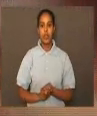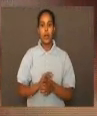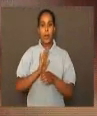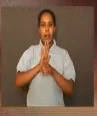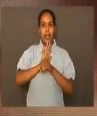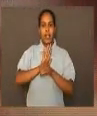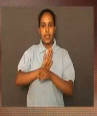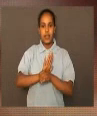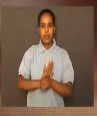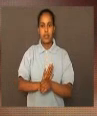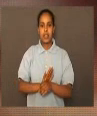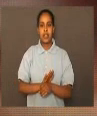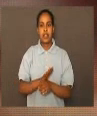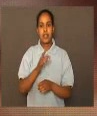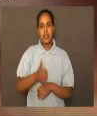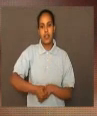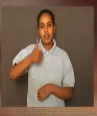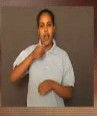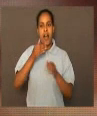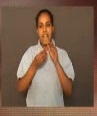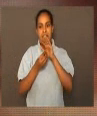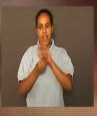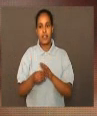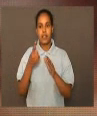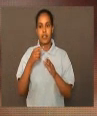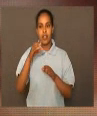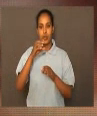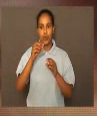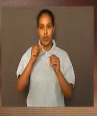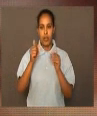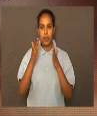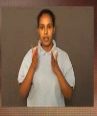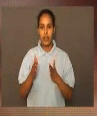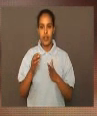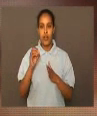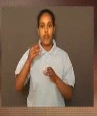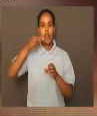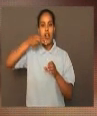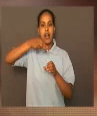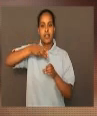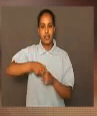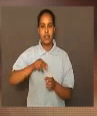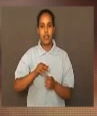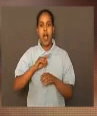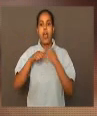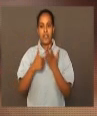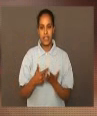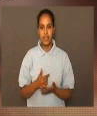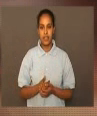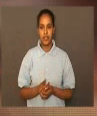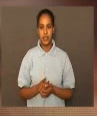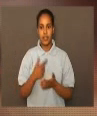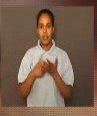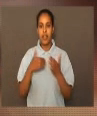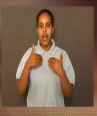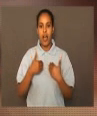Pressure significantly affects the solubility of gases. However,